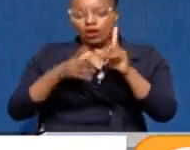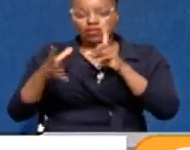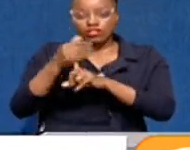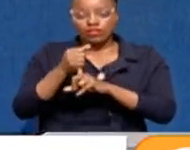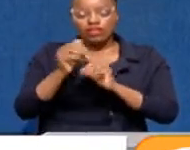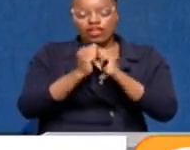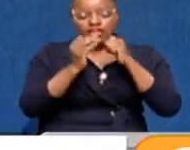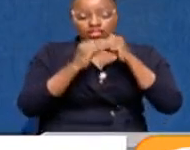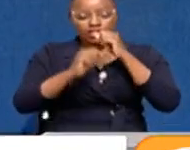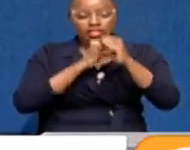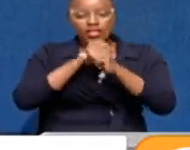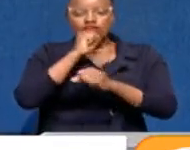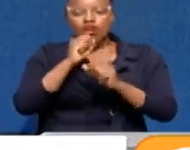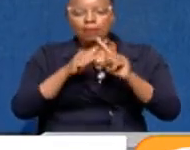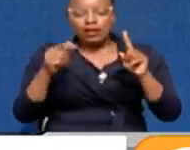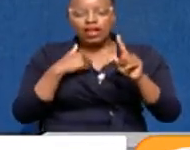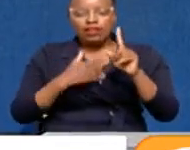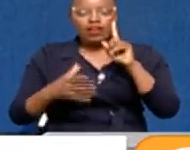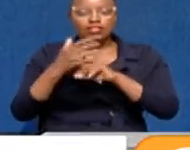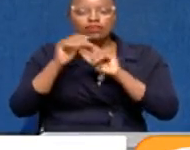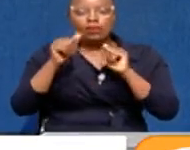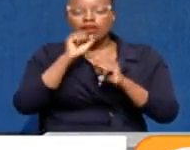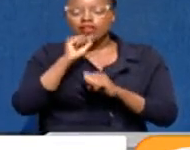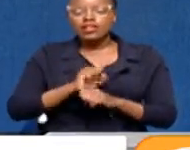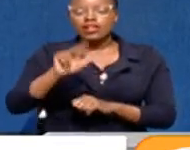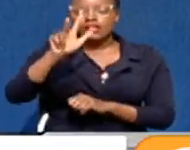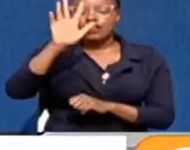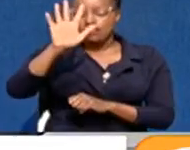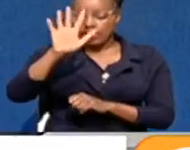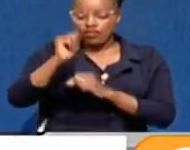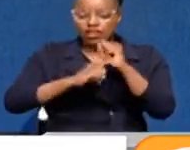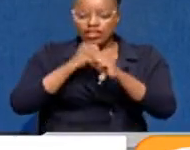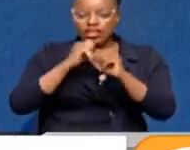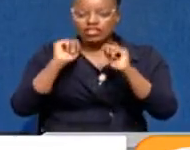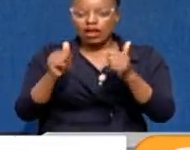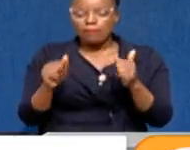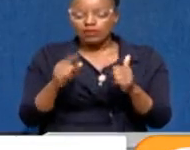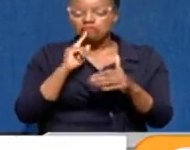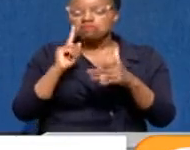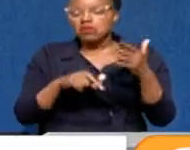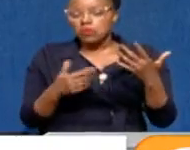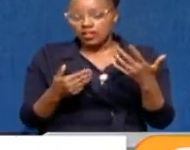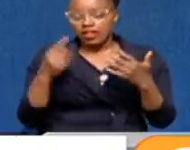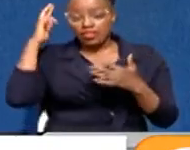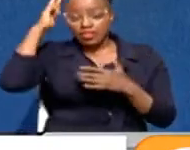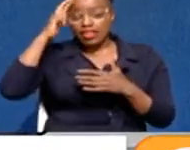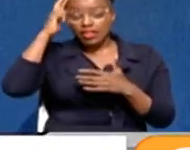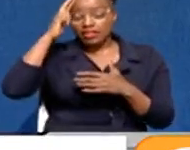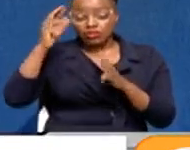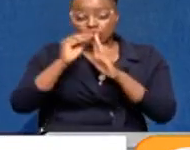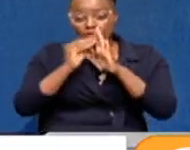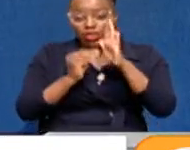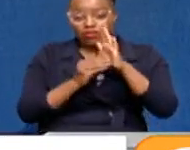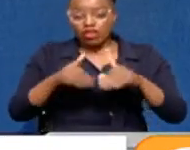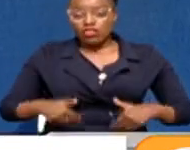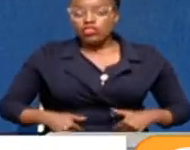attained the age of 18 years but have not attained the age of 35 years. Ekwam had this to say about the reasons listed